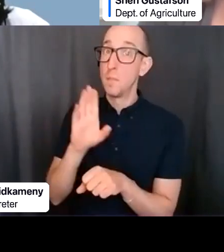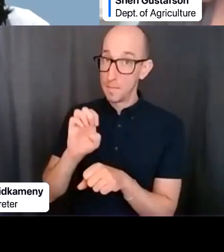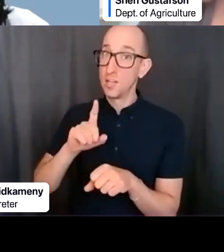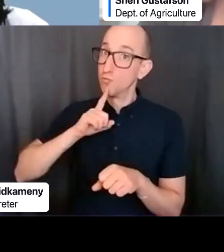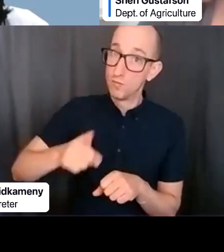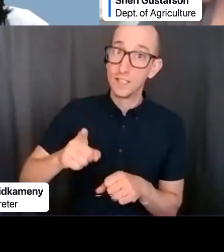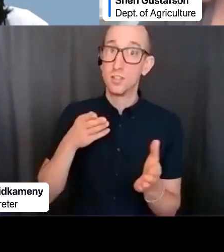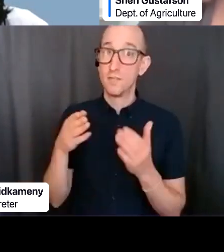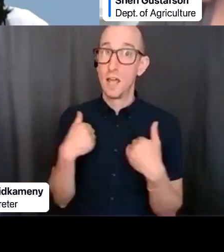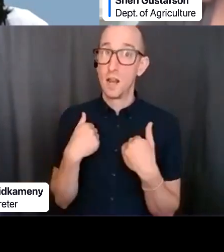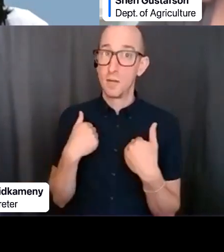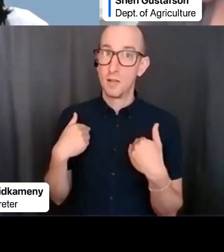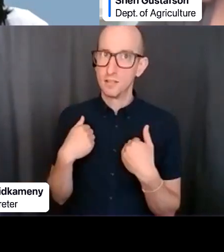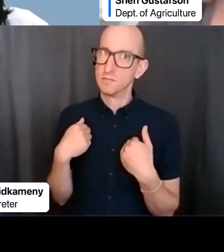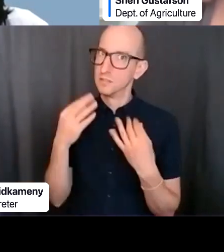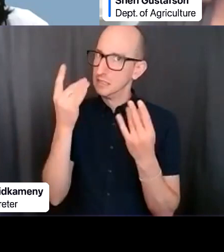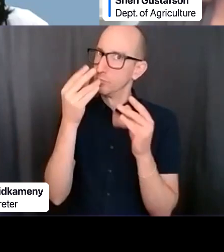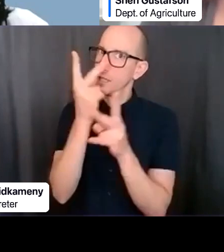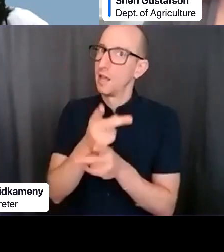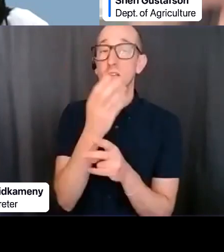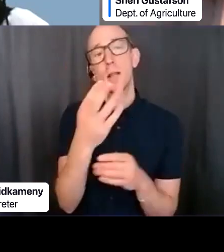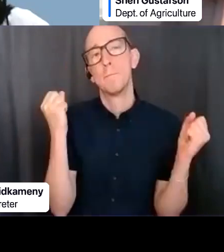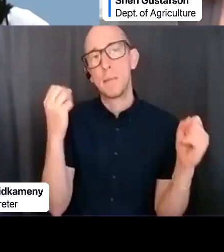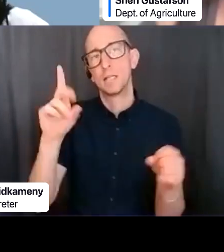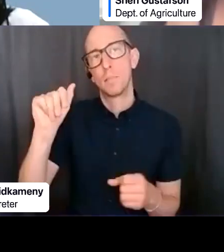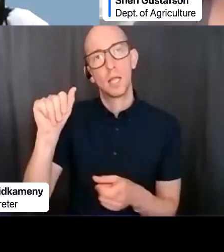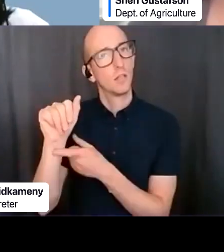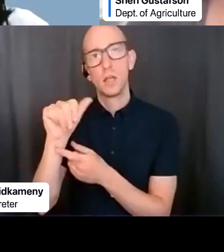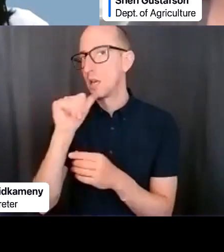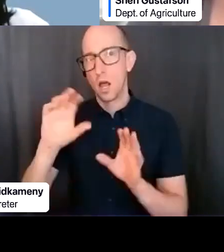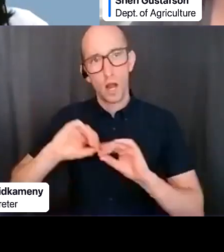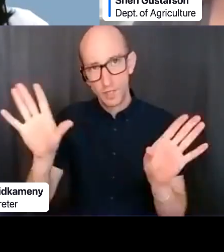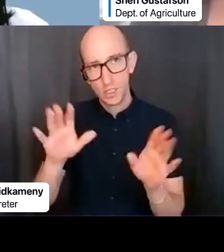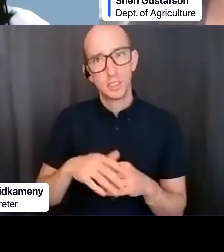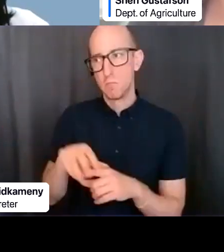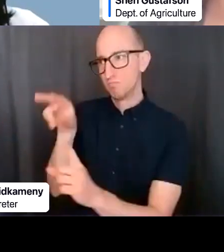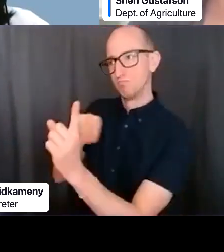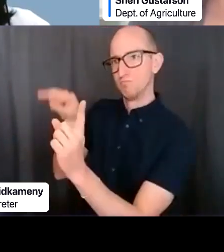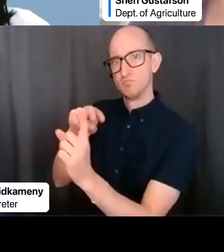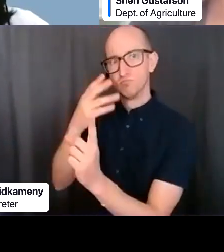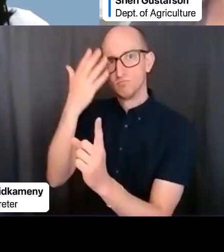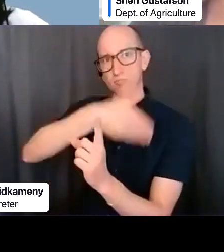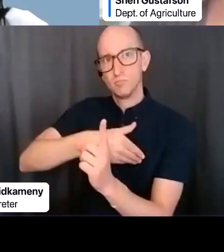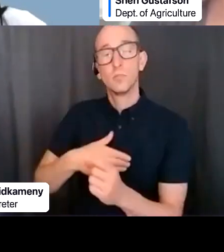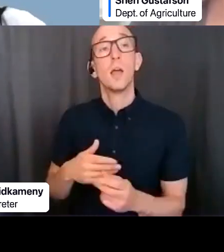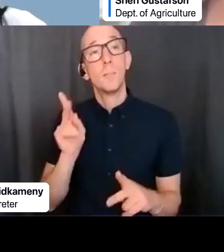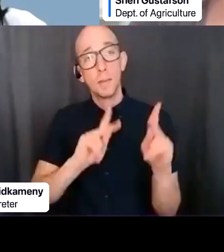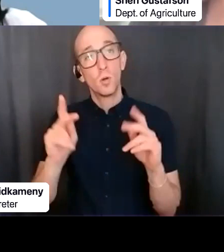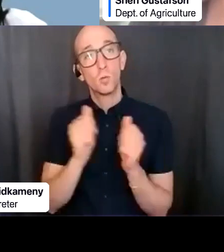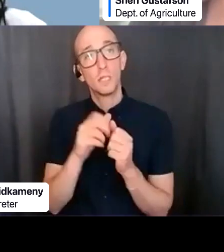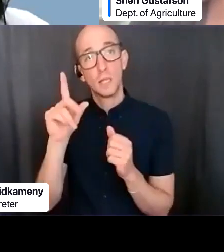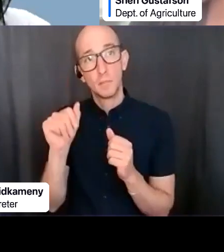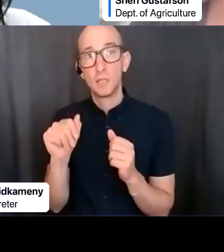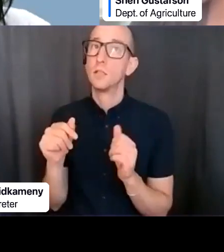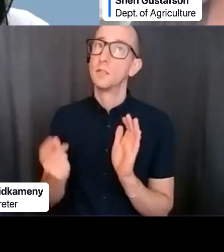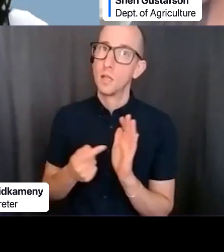because many disabilities are not obvious, and people with disabilities can